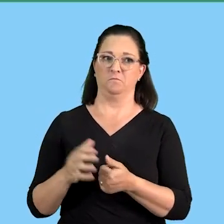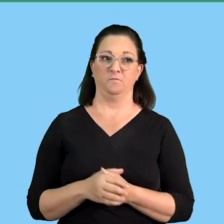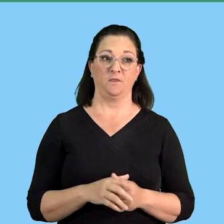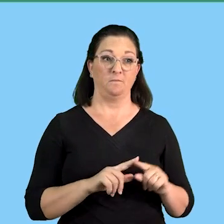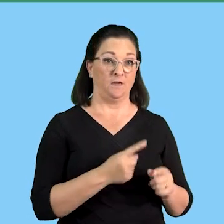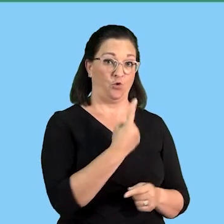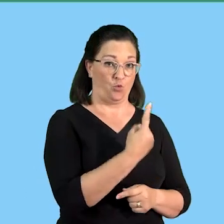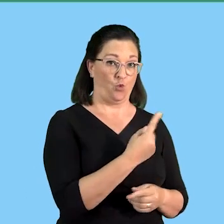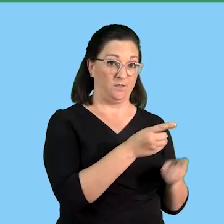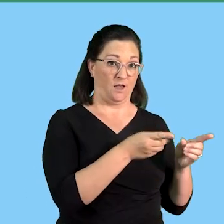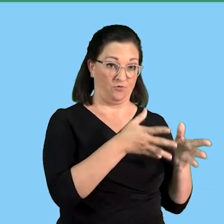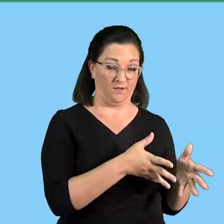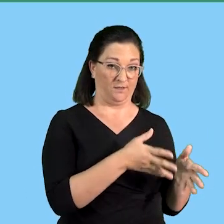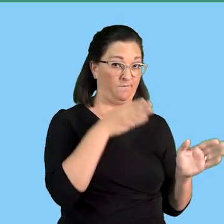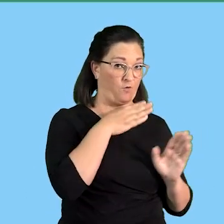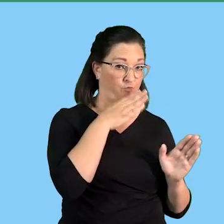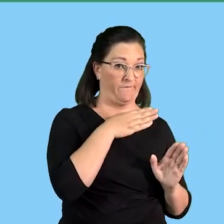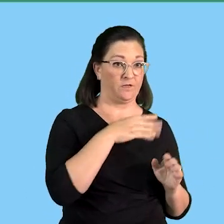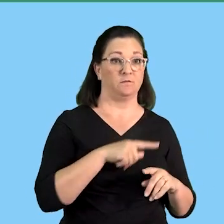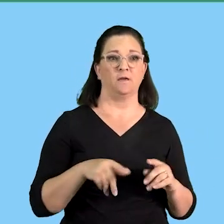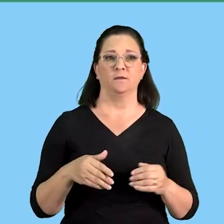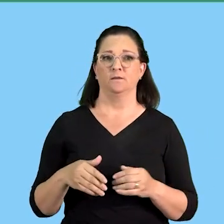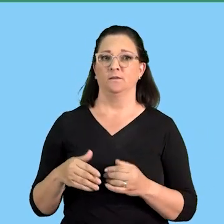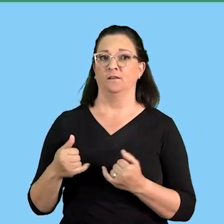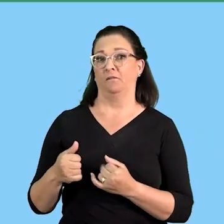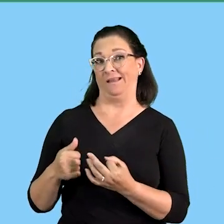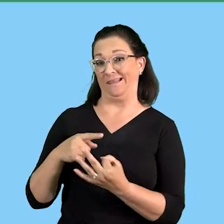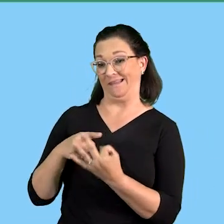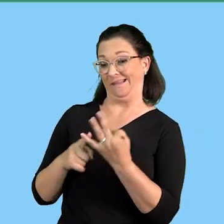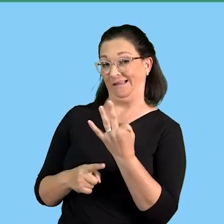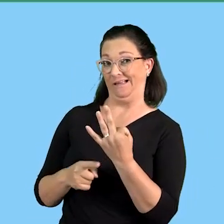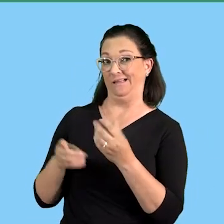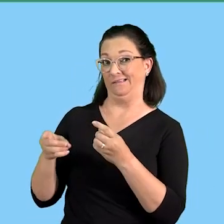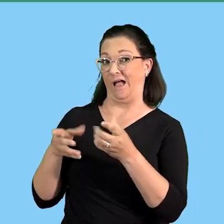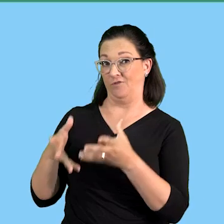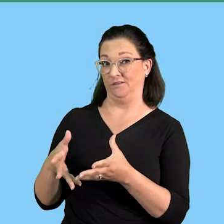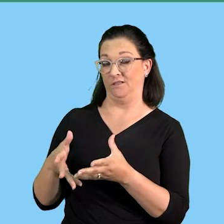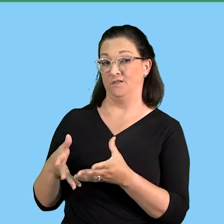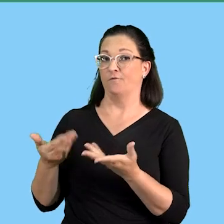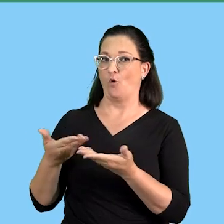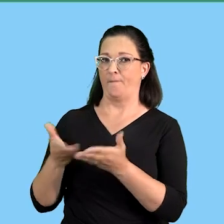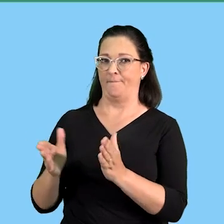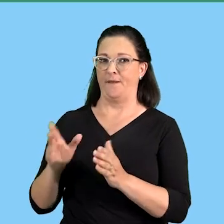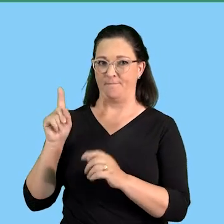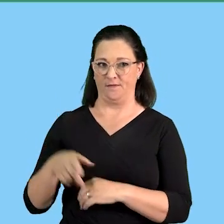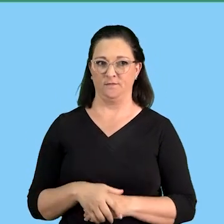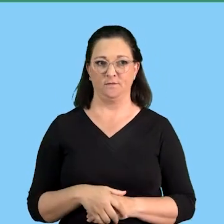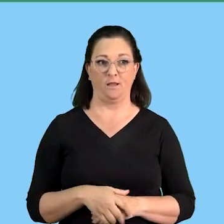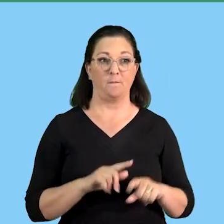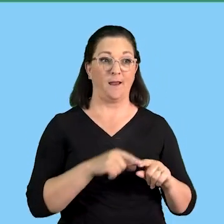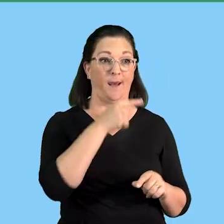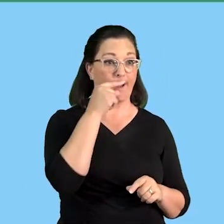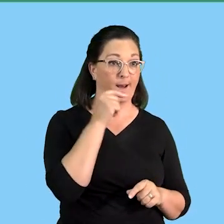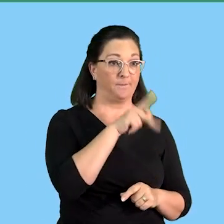is required for a private company, but a minimum of 3 directors are required for a public. And the name must end with